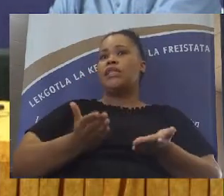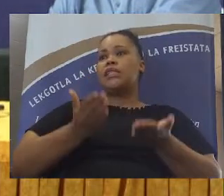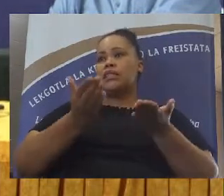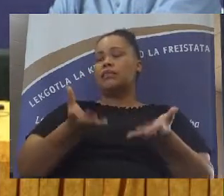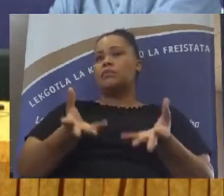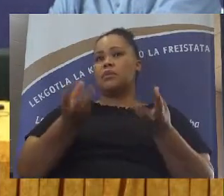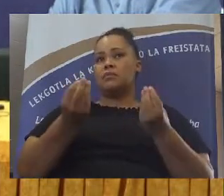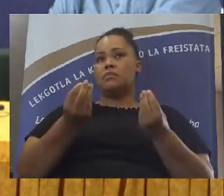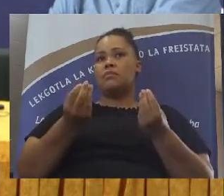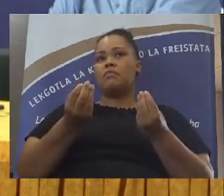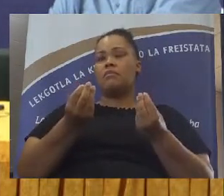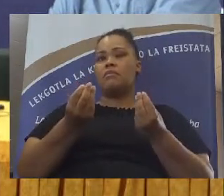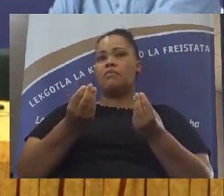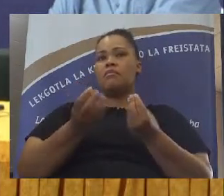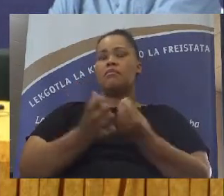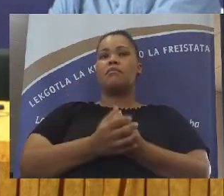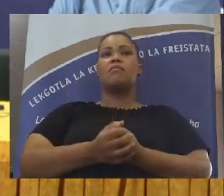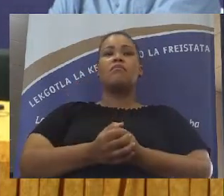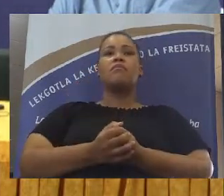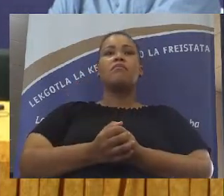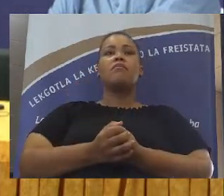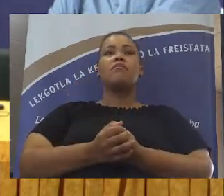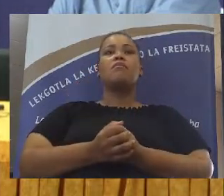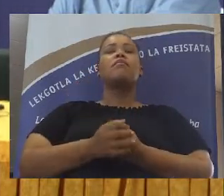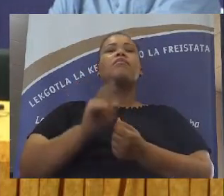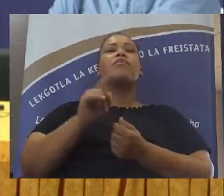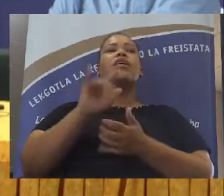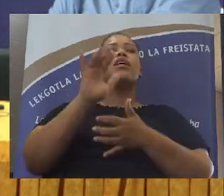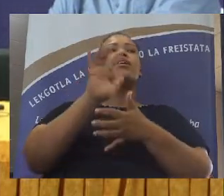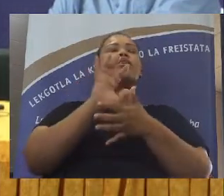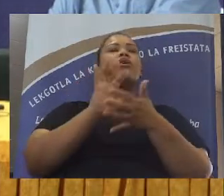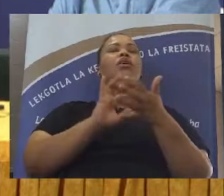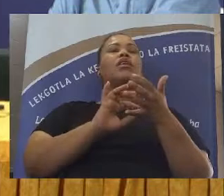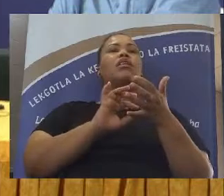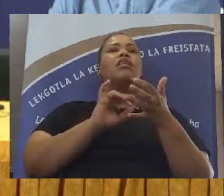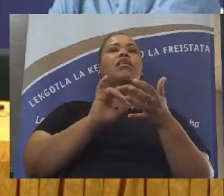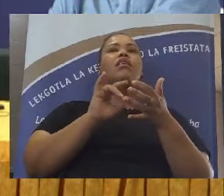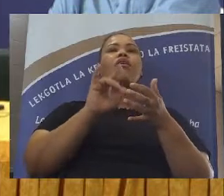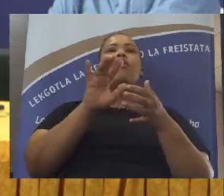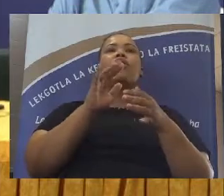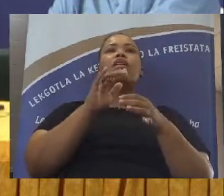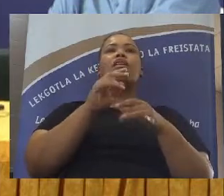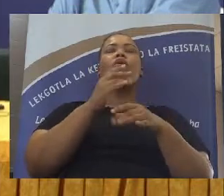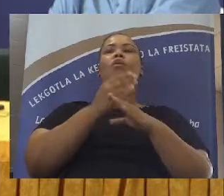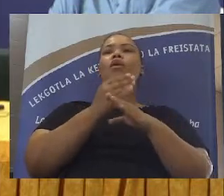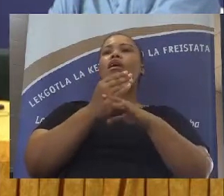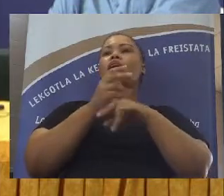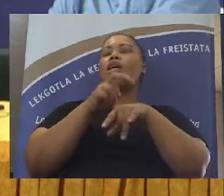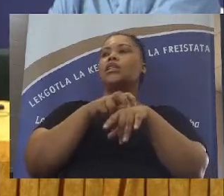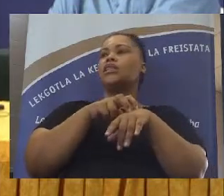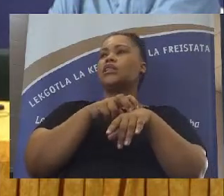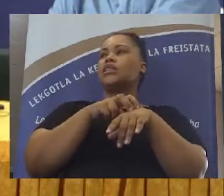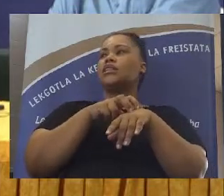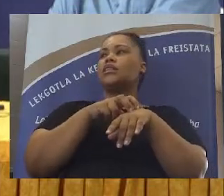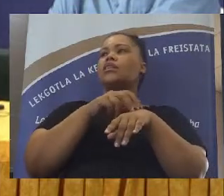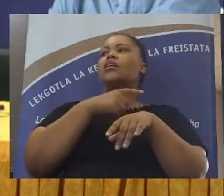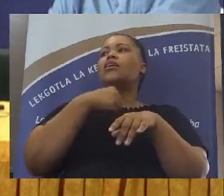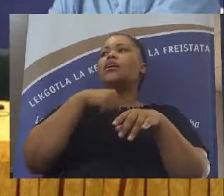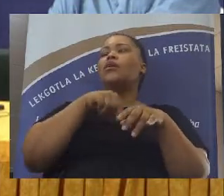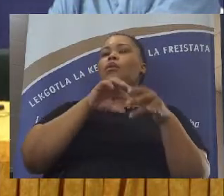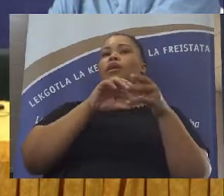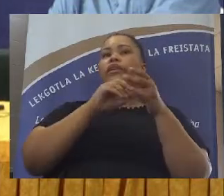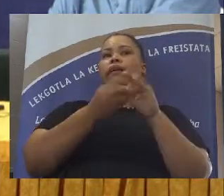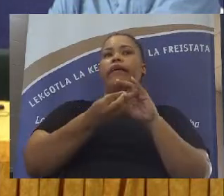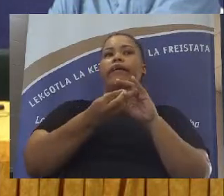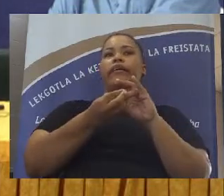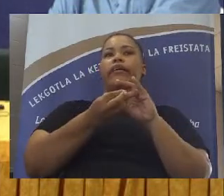need. And the story about work, the need for jobs, we're trying to